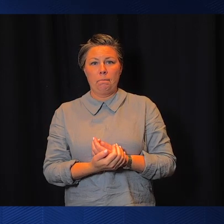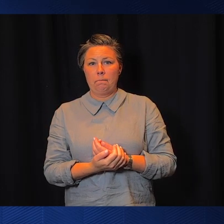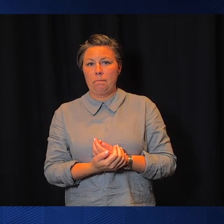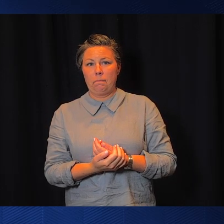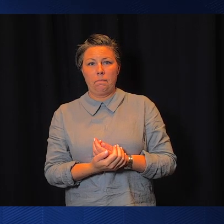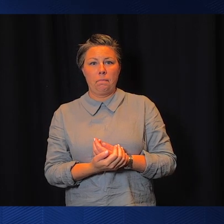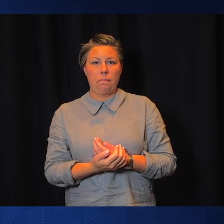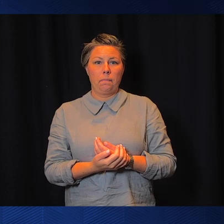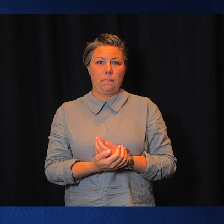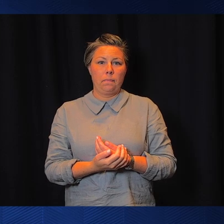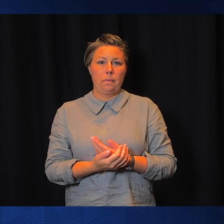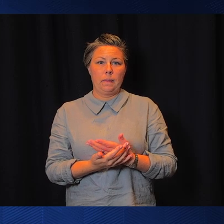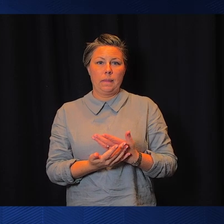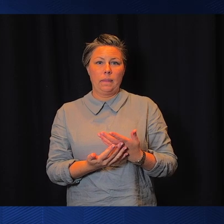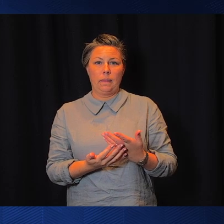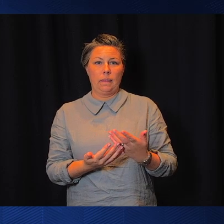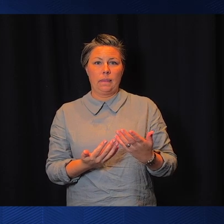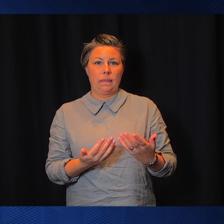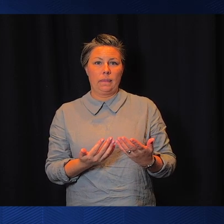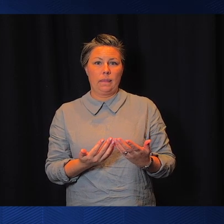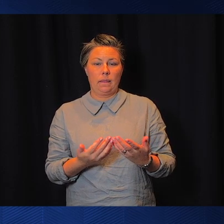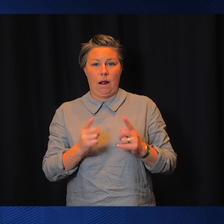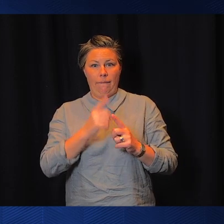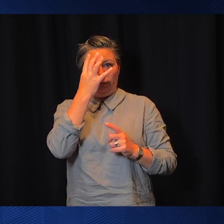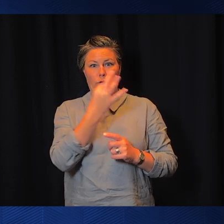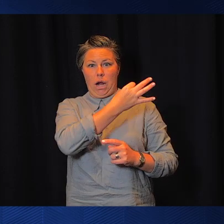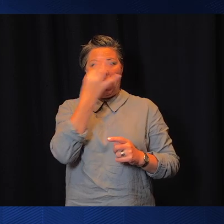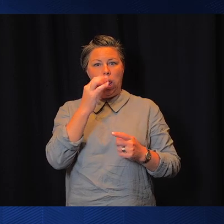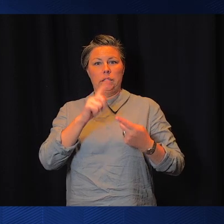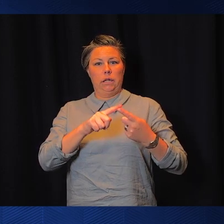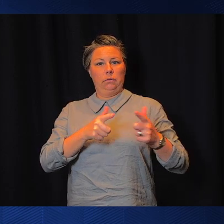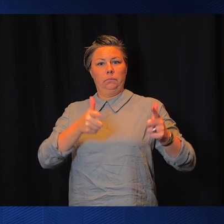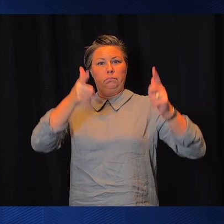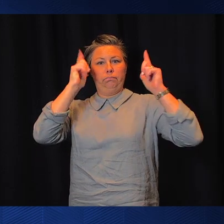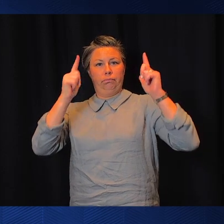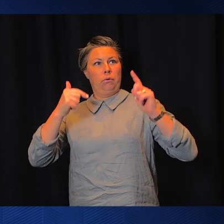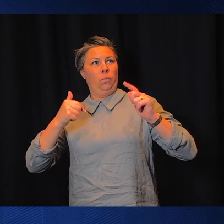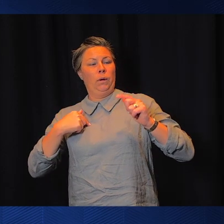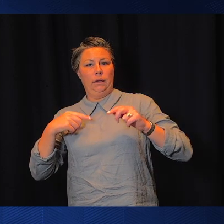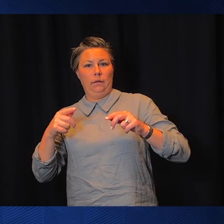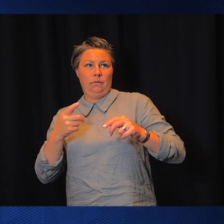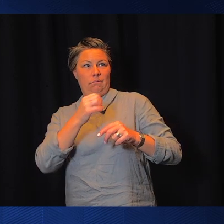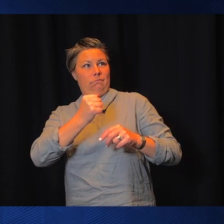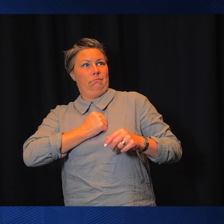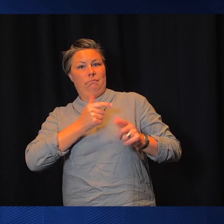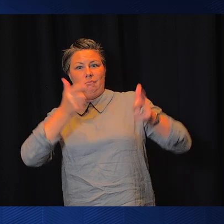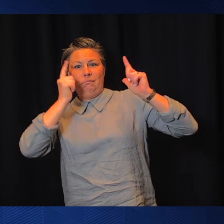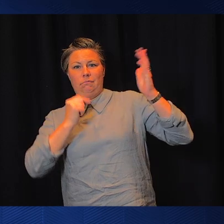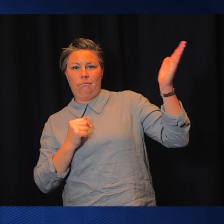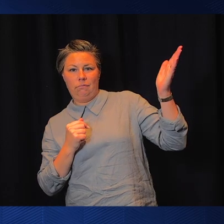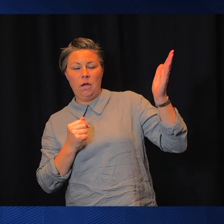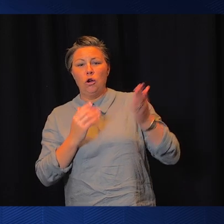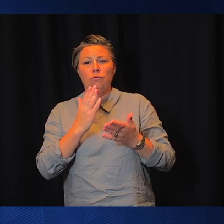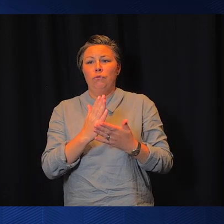authority of the states and France. Yeah? So our setup is based on people. Doesn't